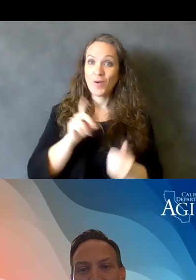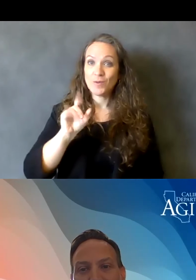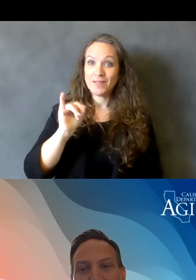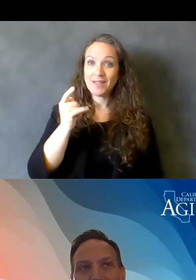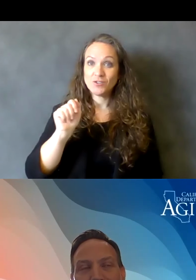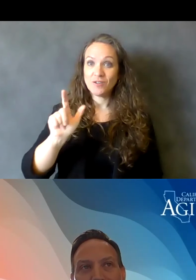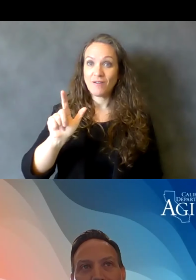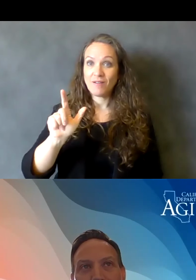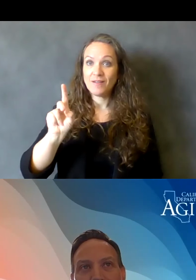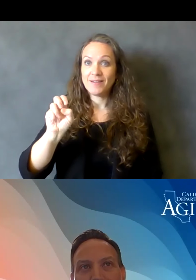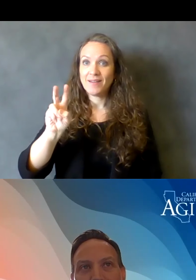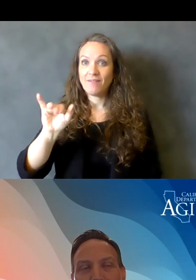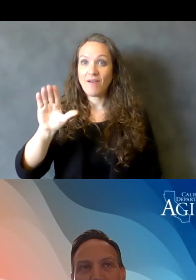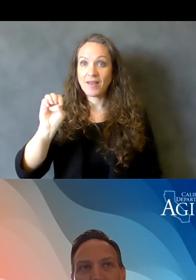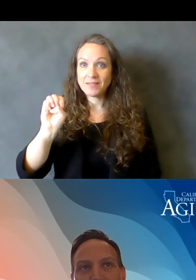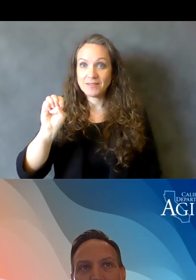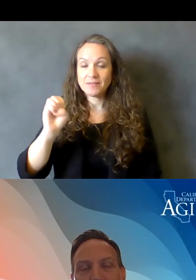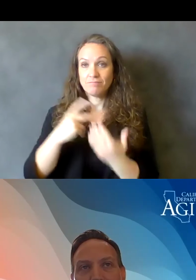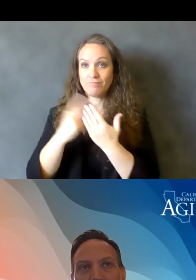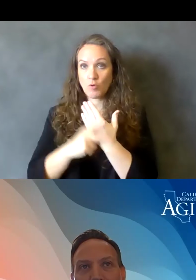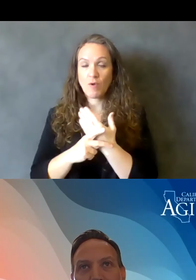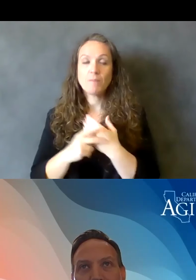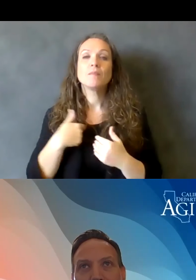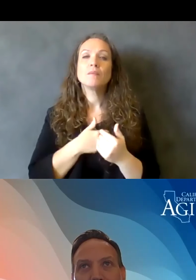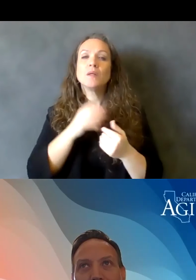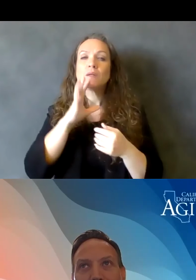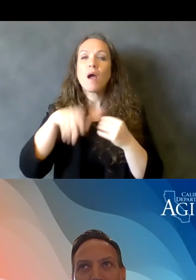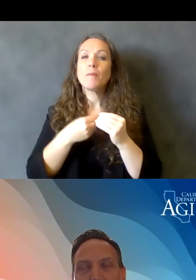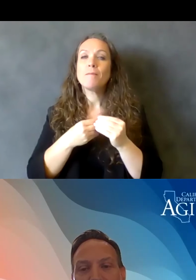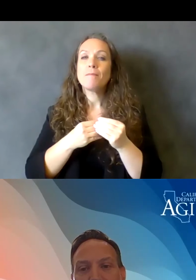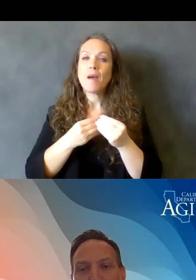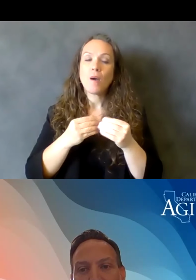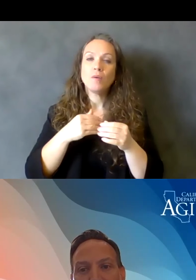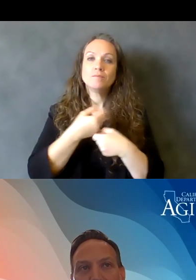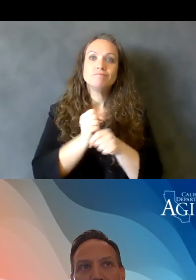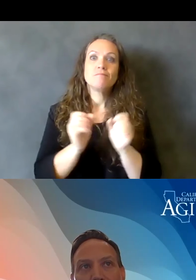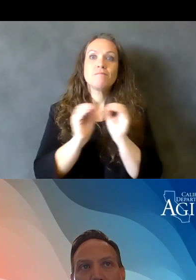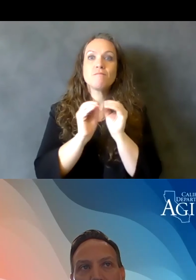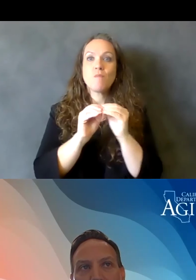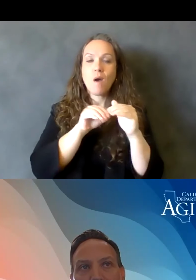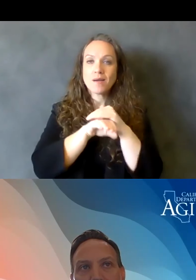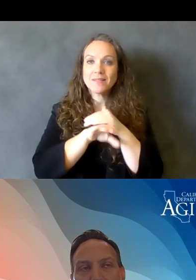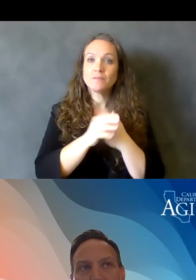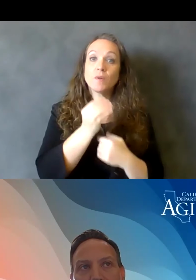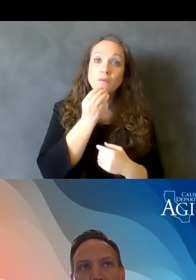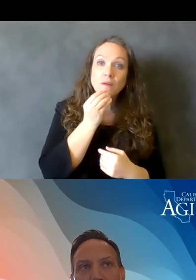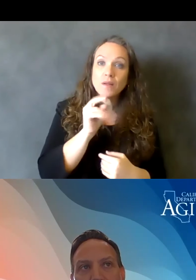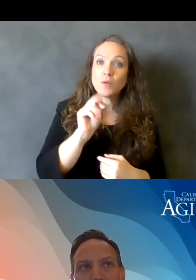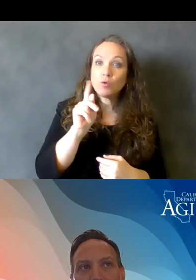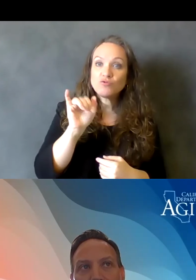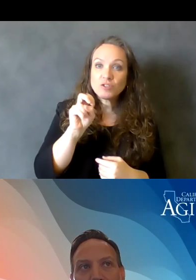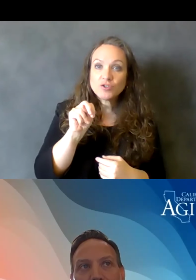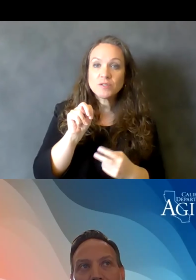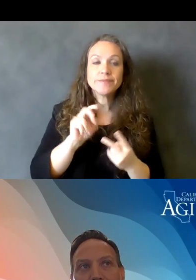program. So we've talked about bridging the divide or the gaps for nutrition, for information assistance. We're